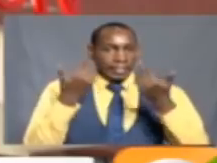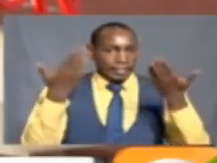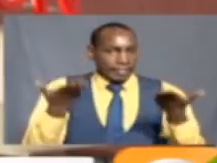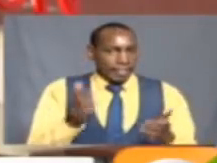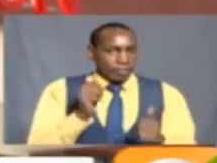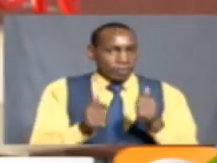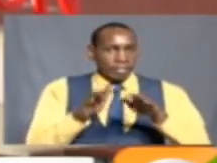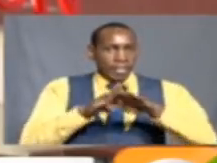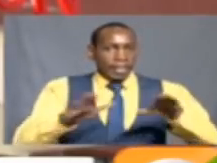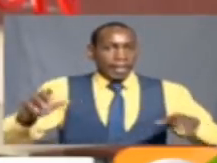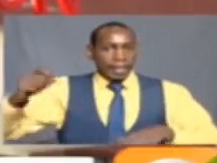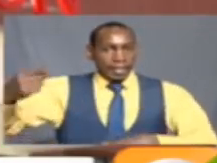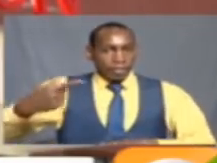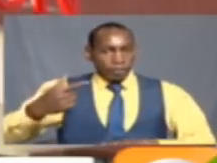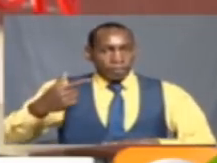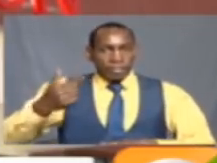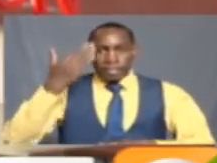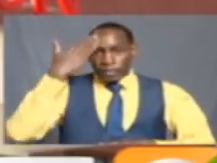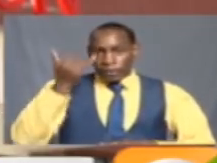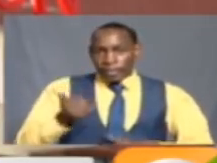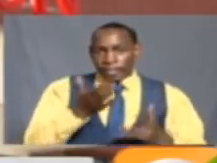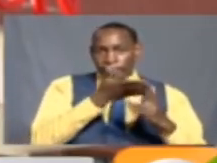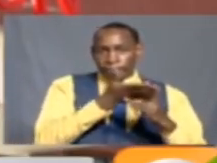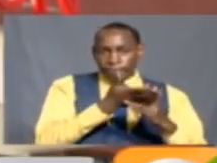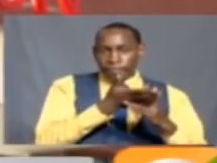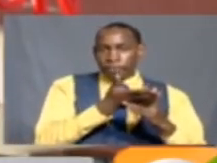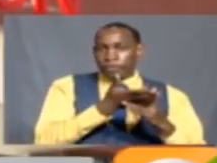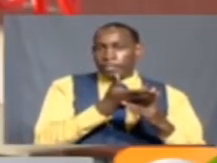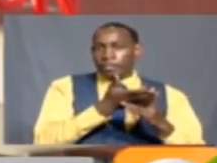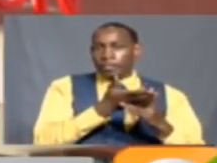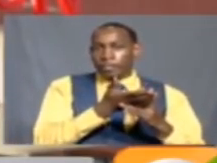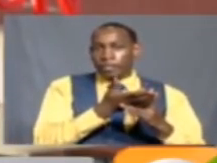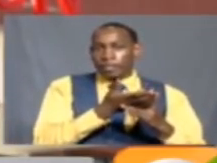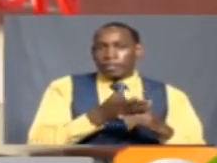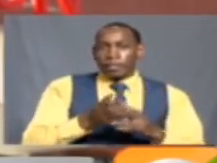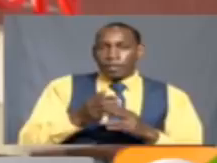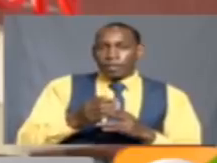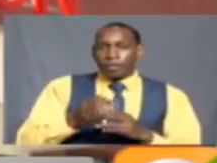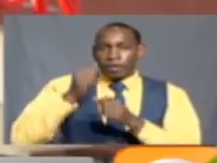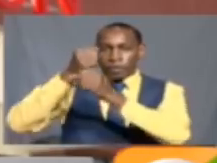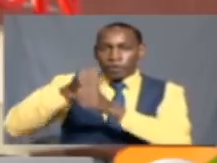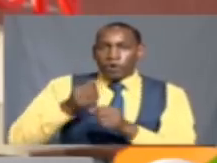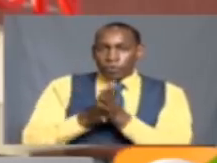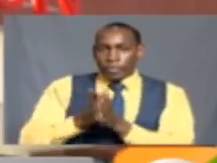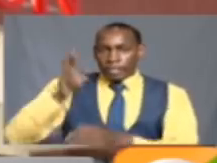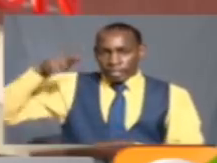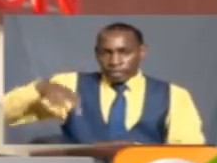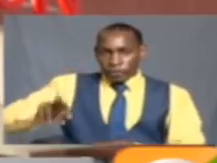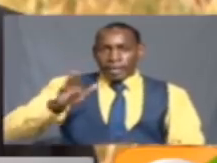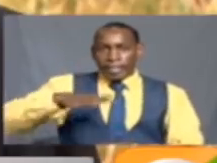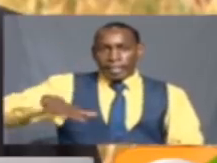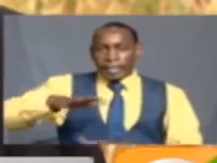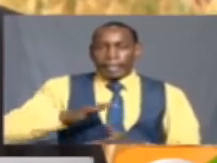been land compensation, mainly between the trench between Ngong and Rongai areas.